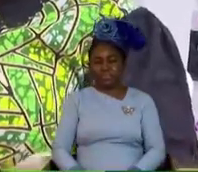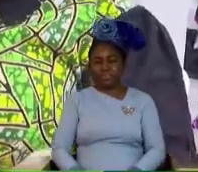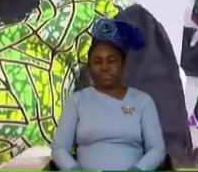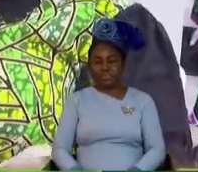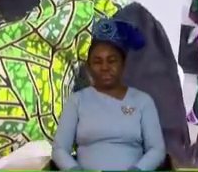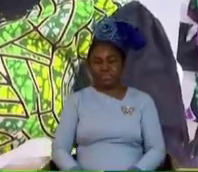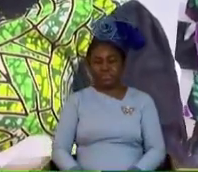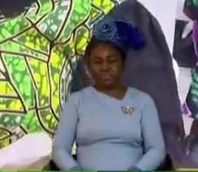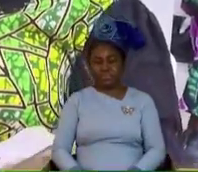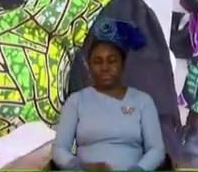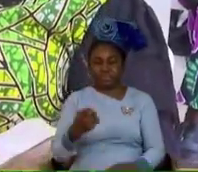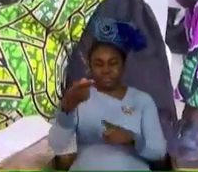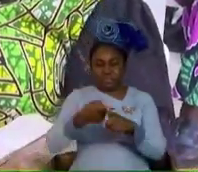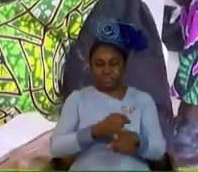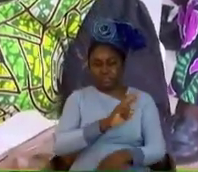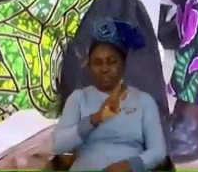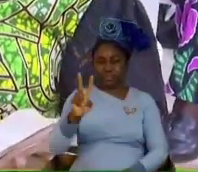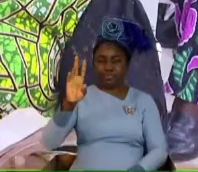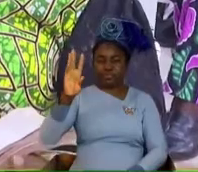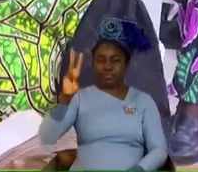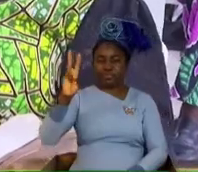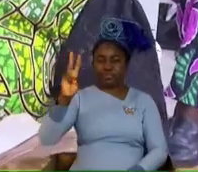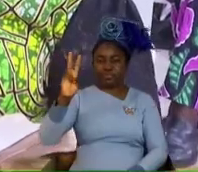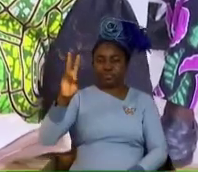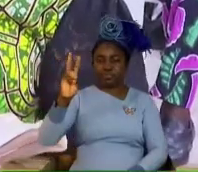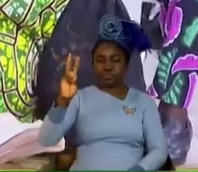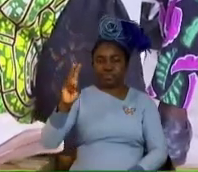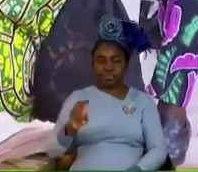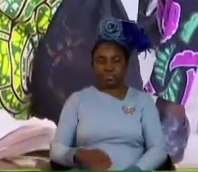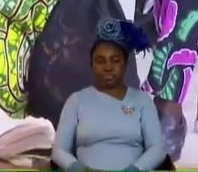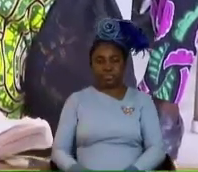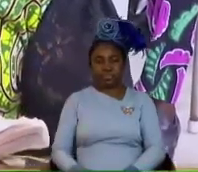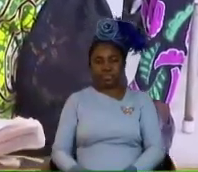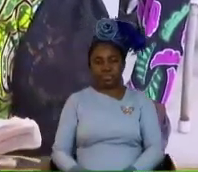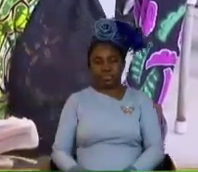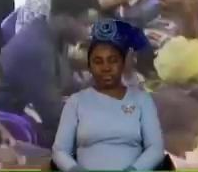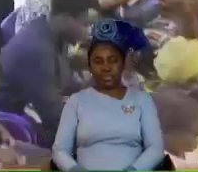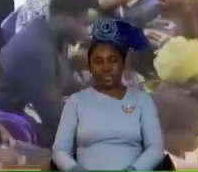I'm reading from verse 16.